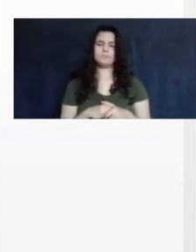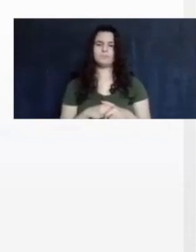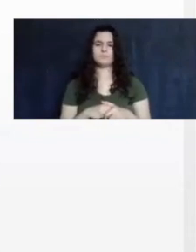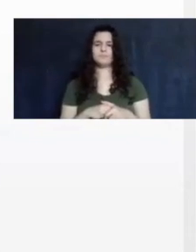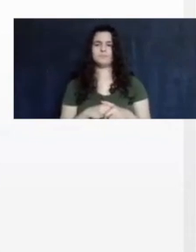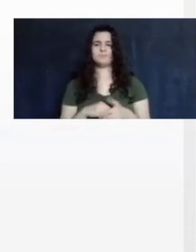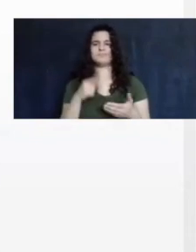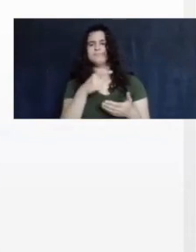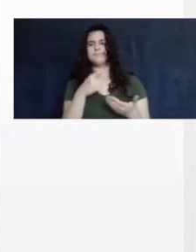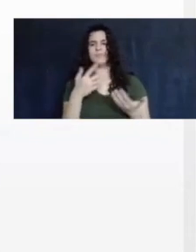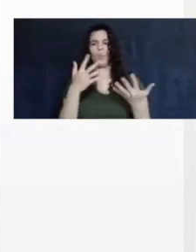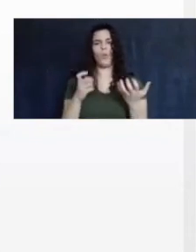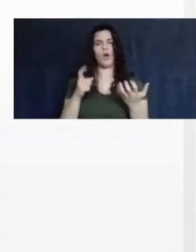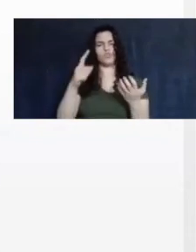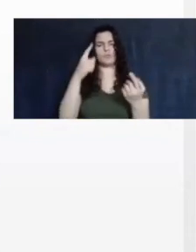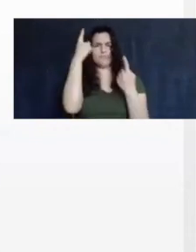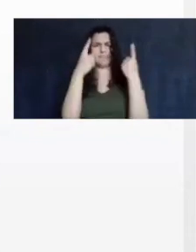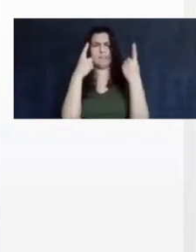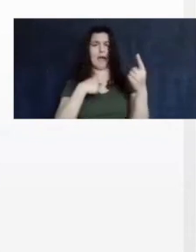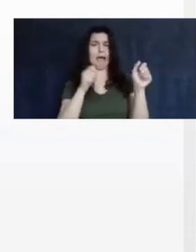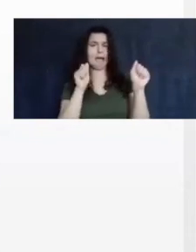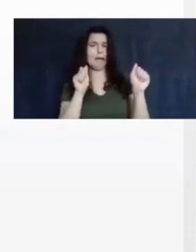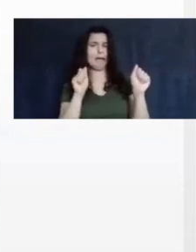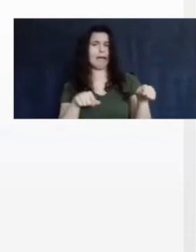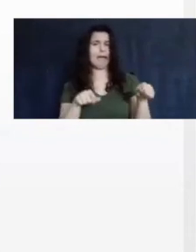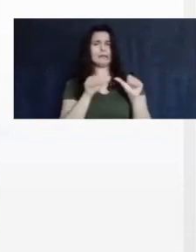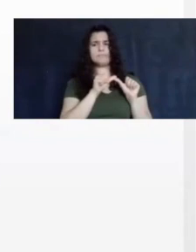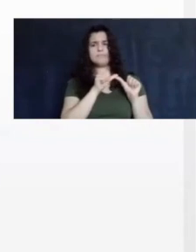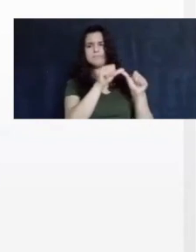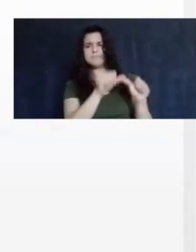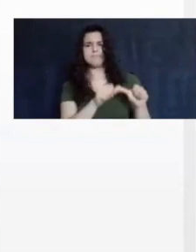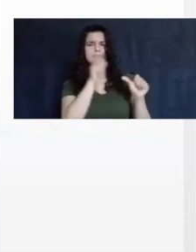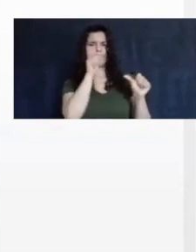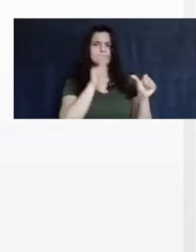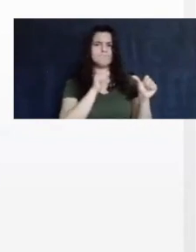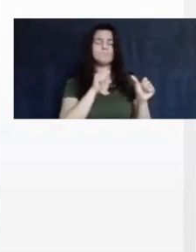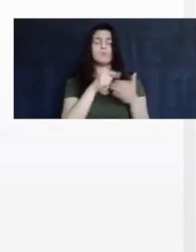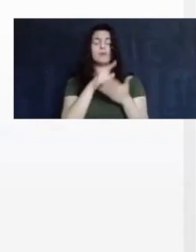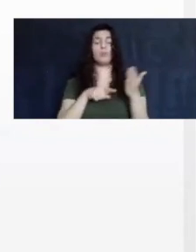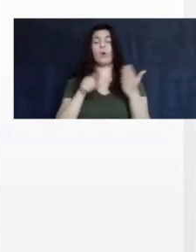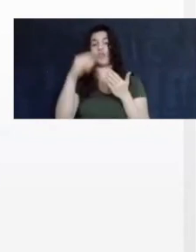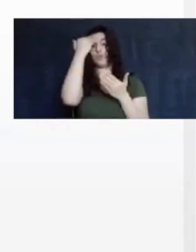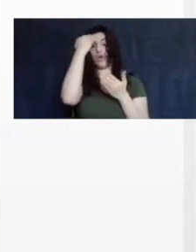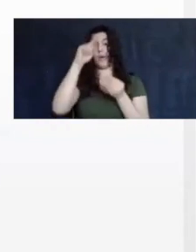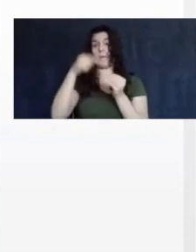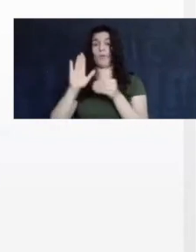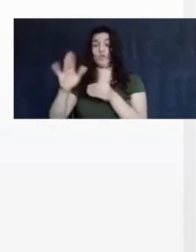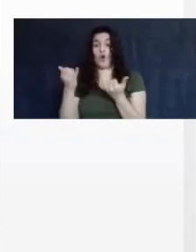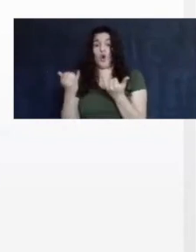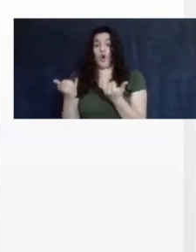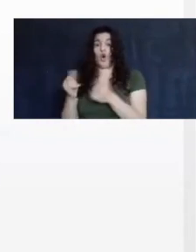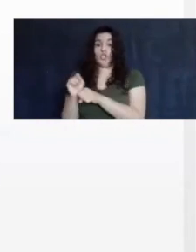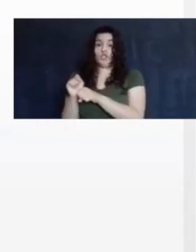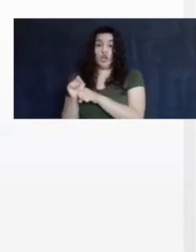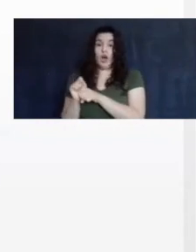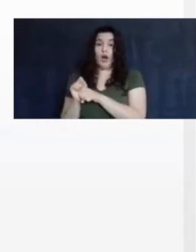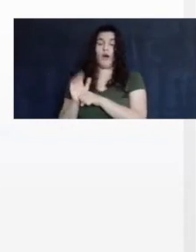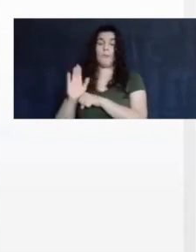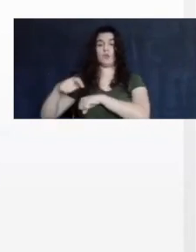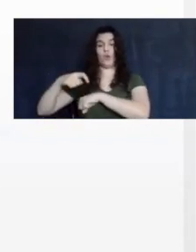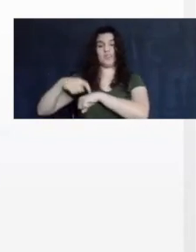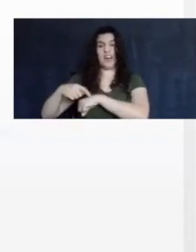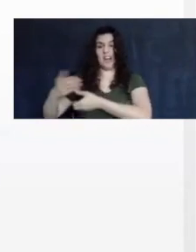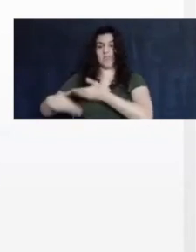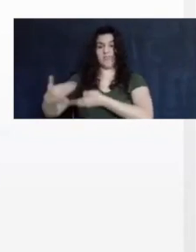if this is, doable for you, knowing what you know about your current job and the time commitment that you